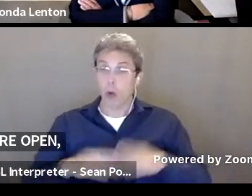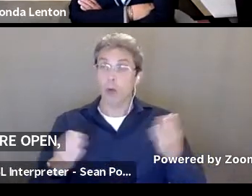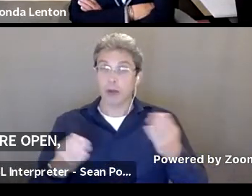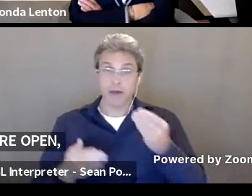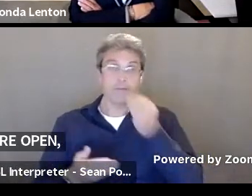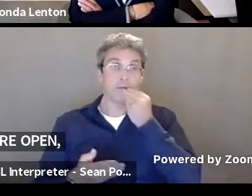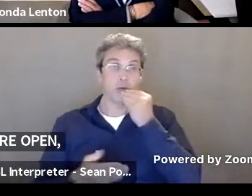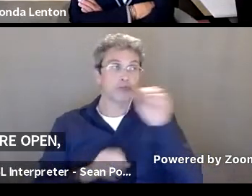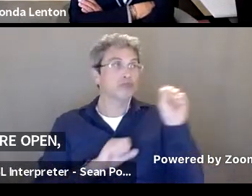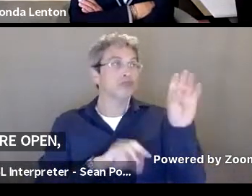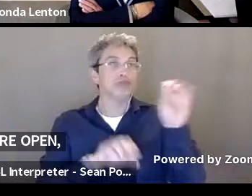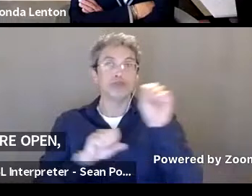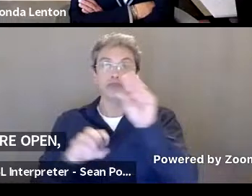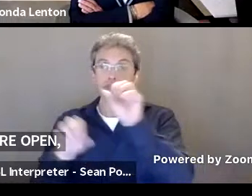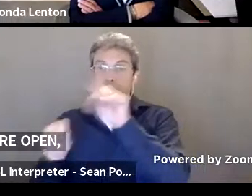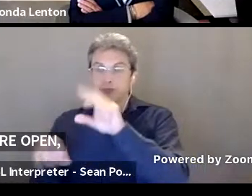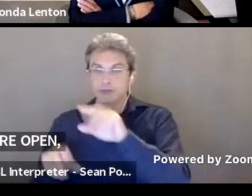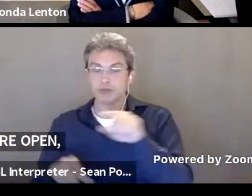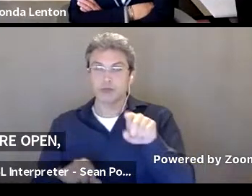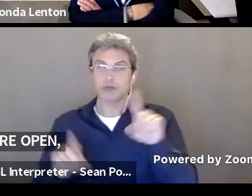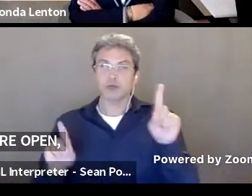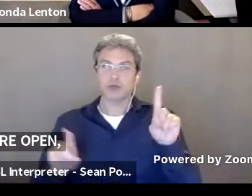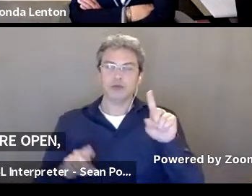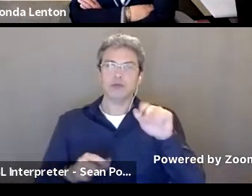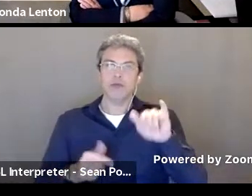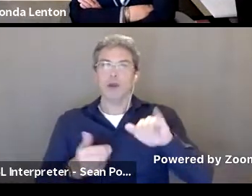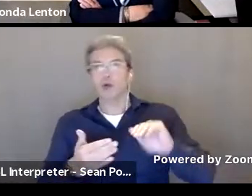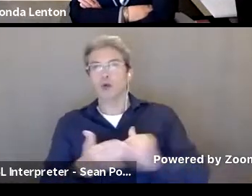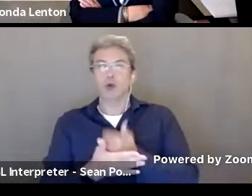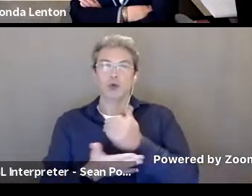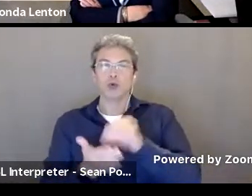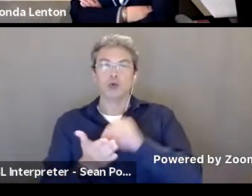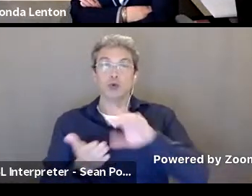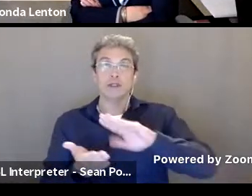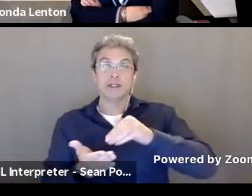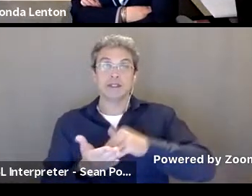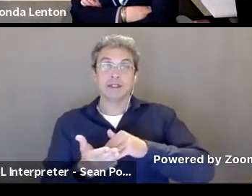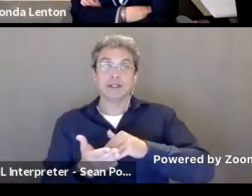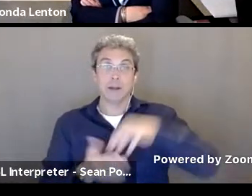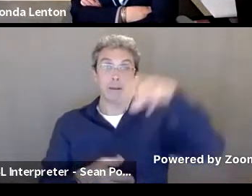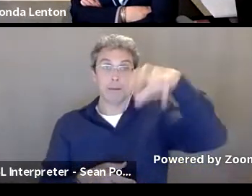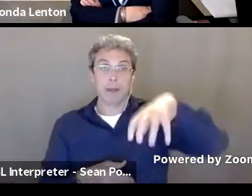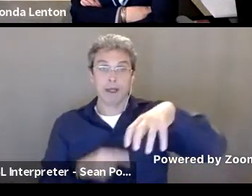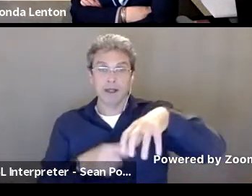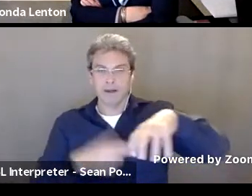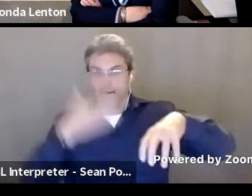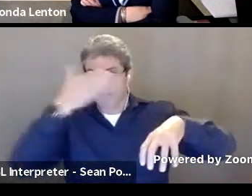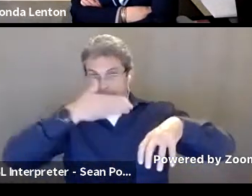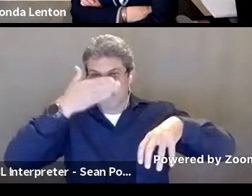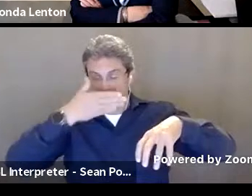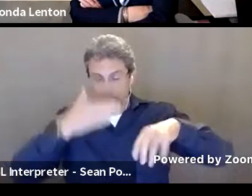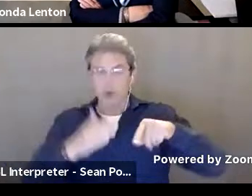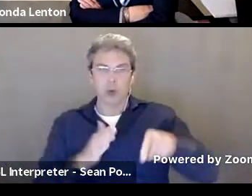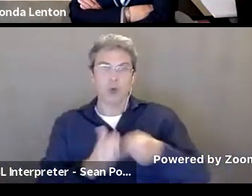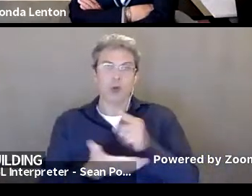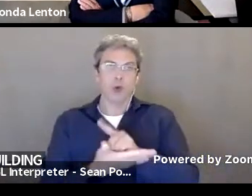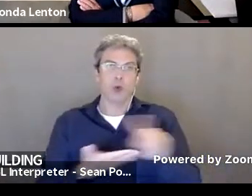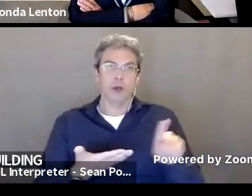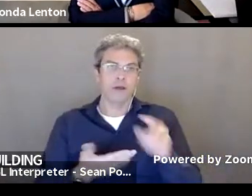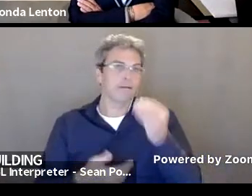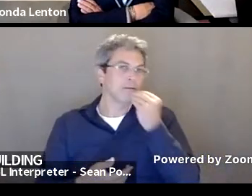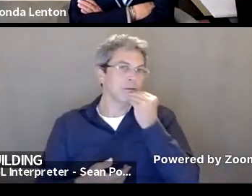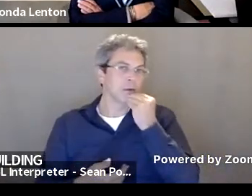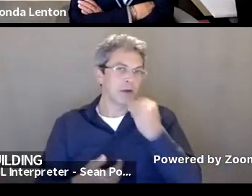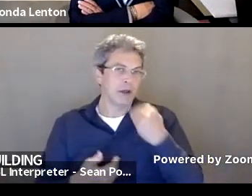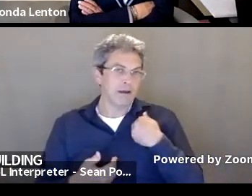in front of the Second Student Center building 1 day a week. And I would suggest that if you're